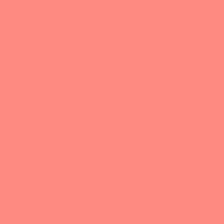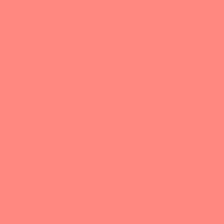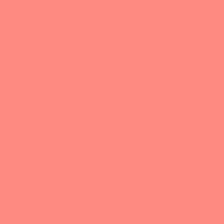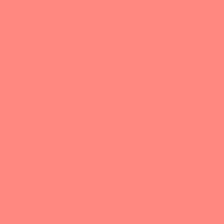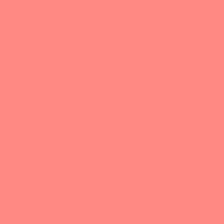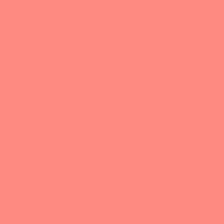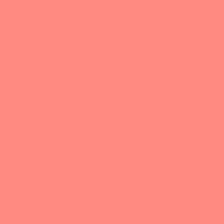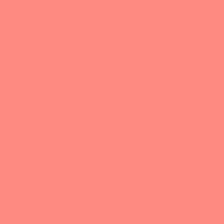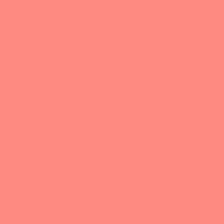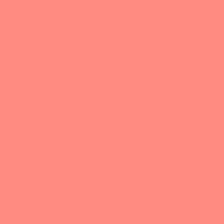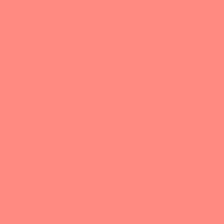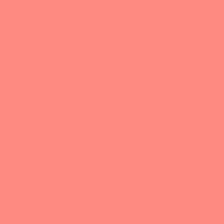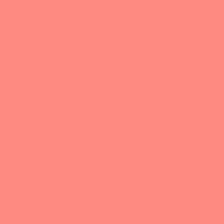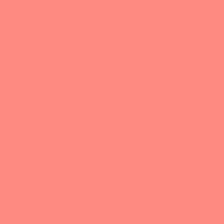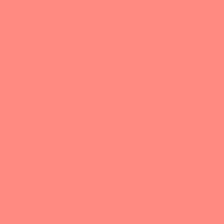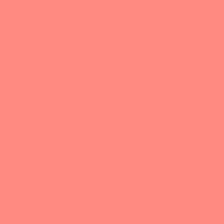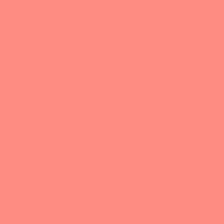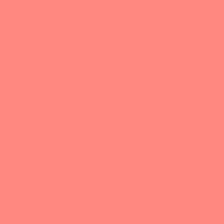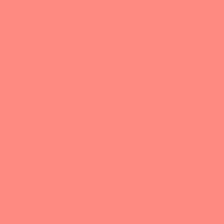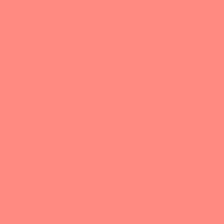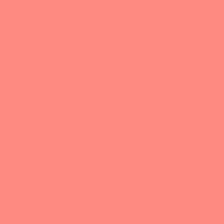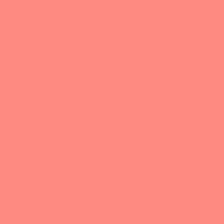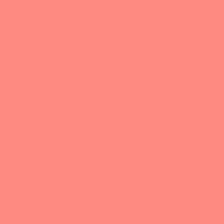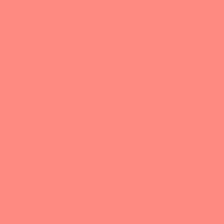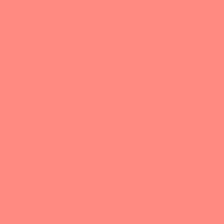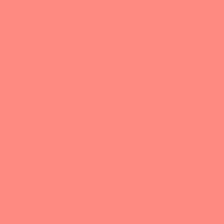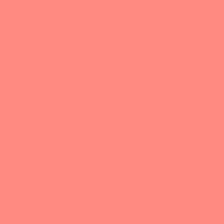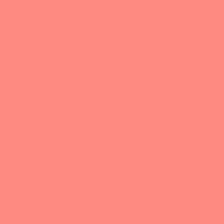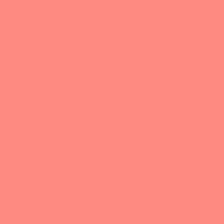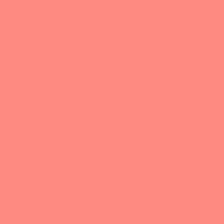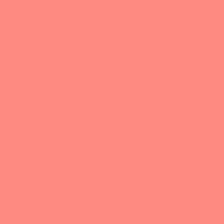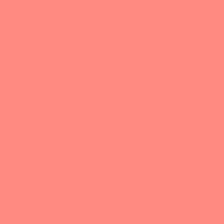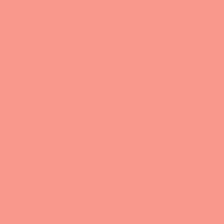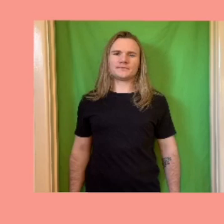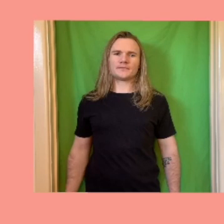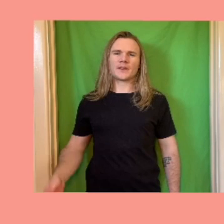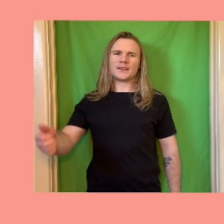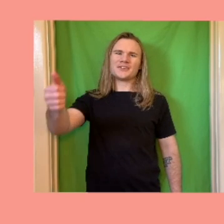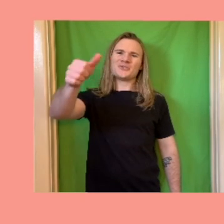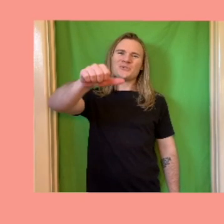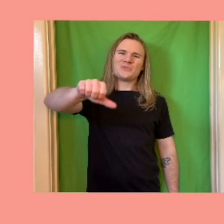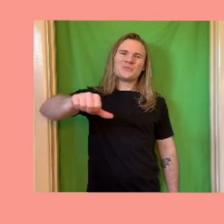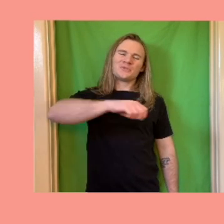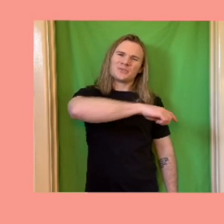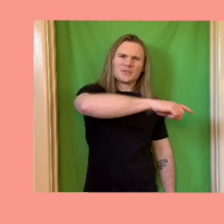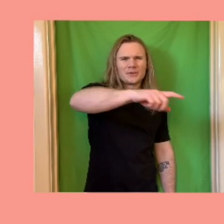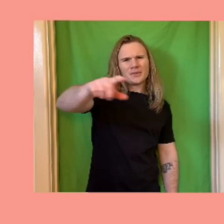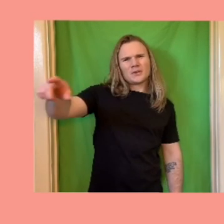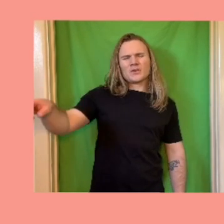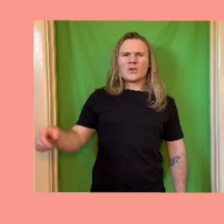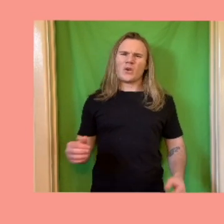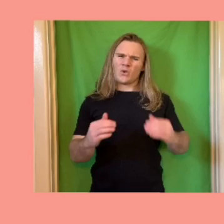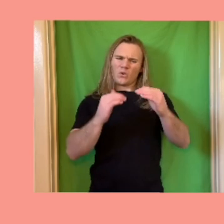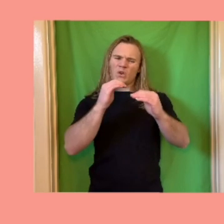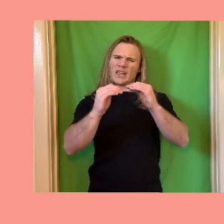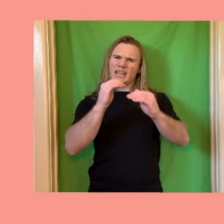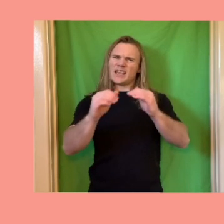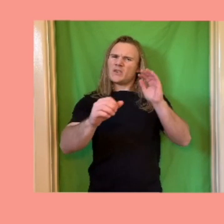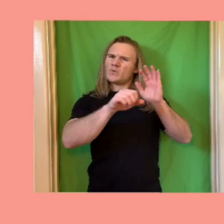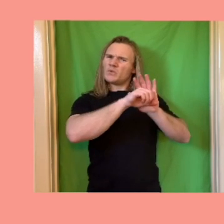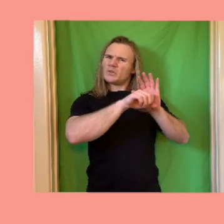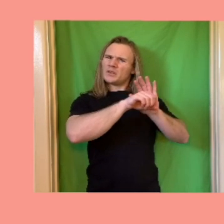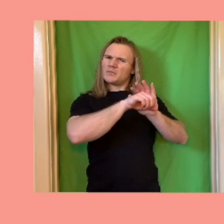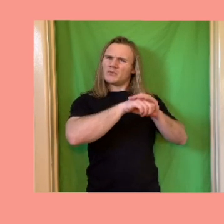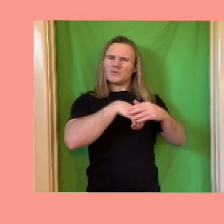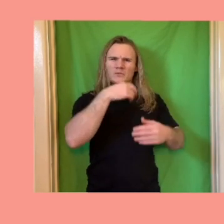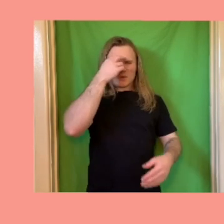sides are not exactly the same value, they are in a state of being unequal. Now let's look at some equations.